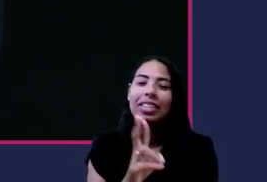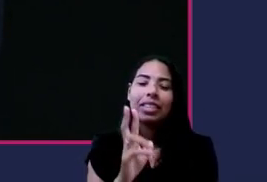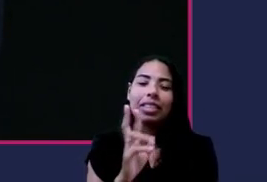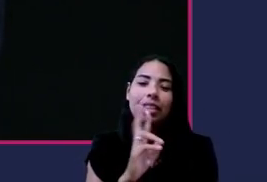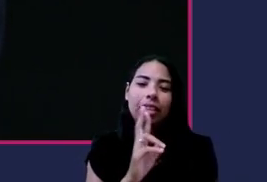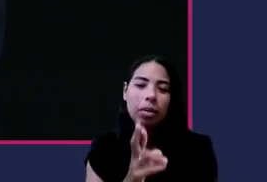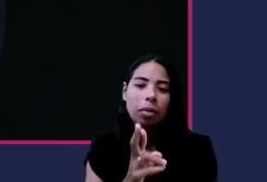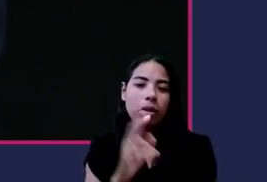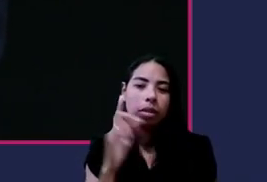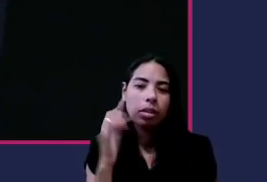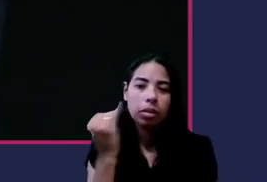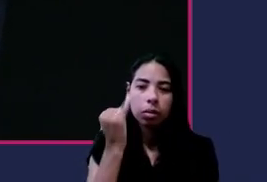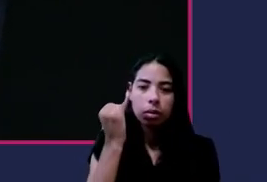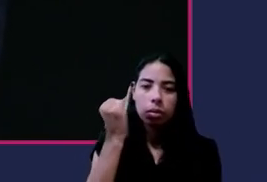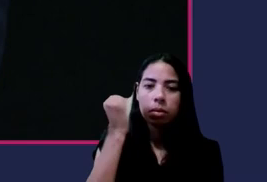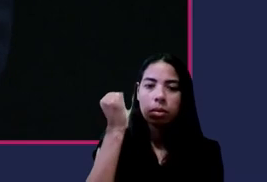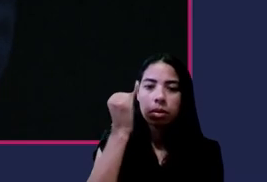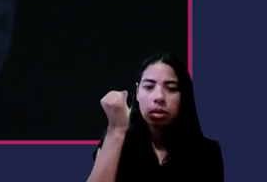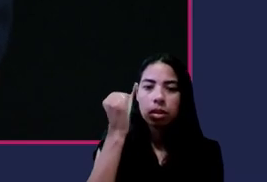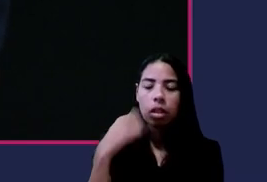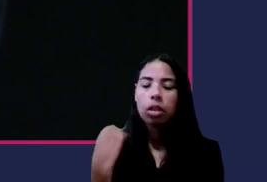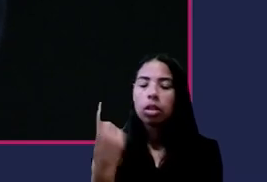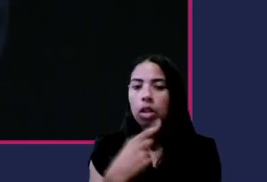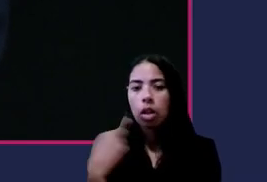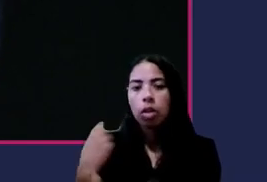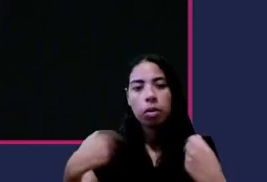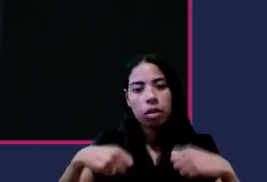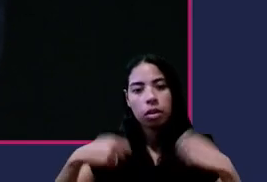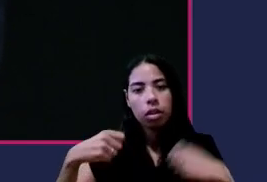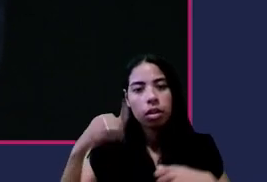is a very